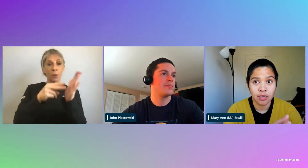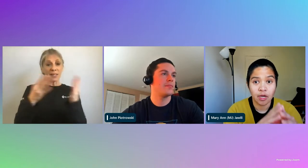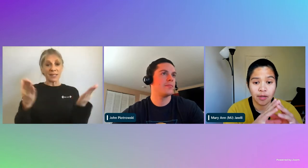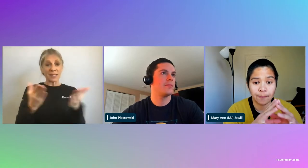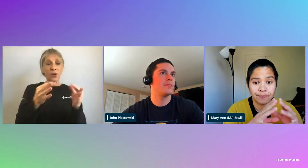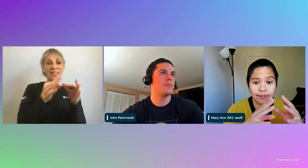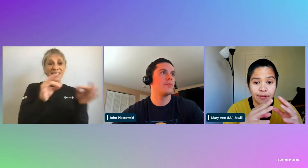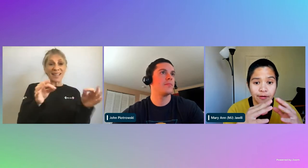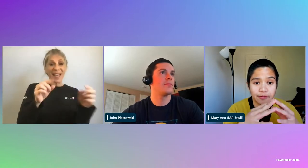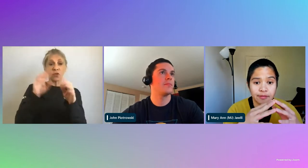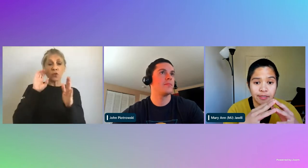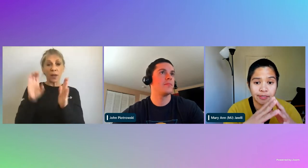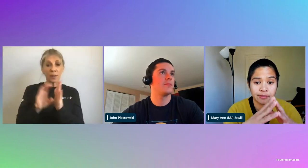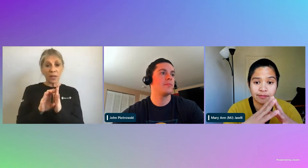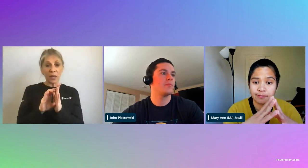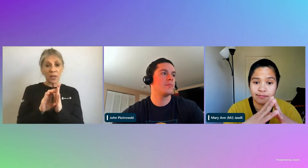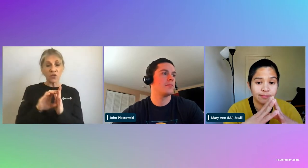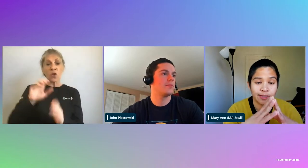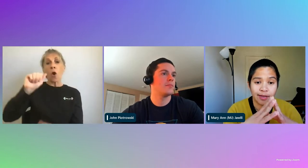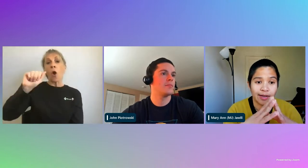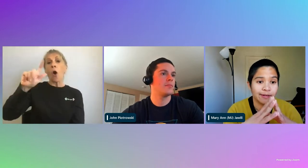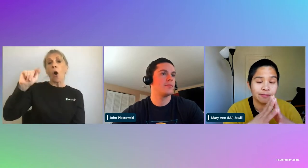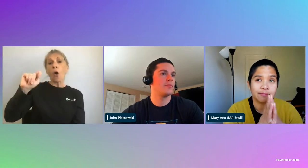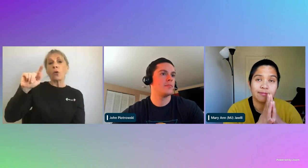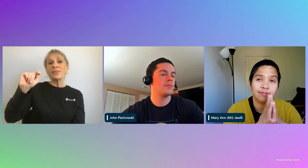image, the alt text,